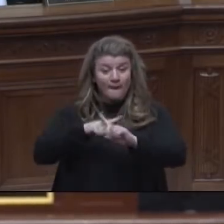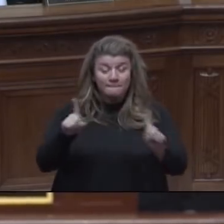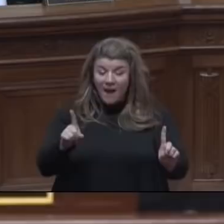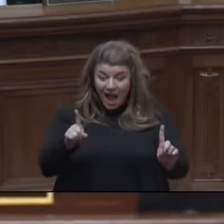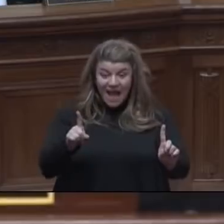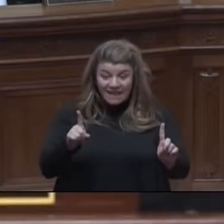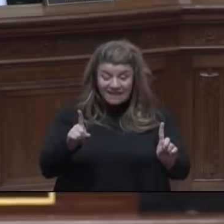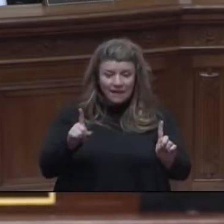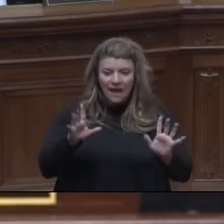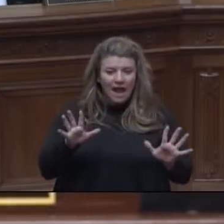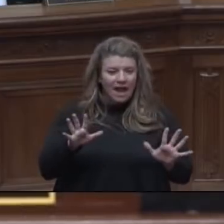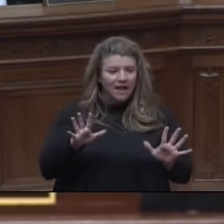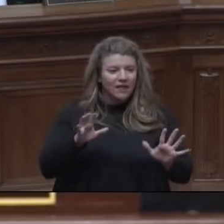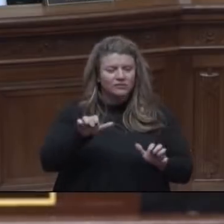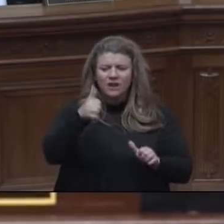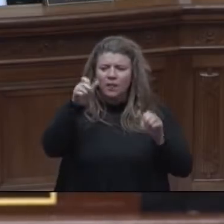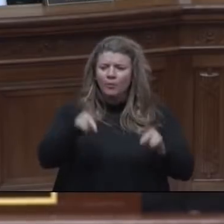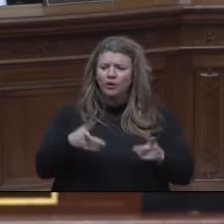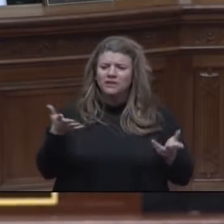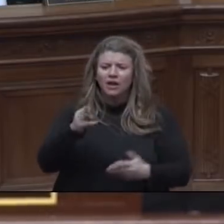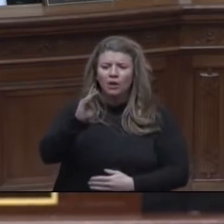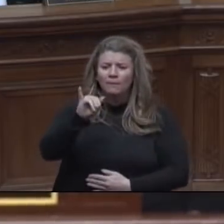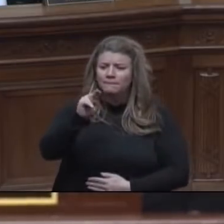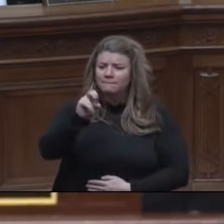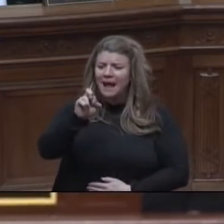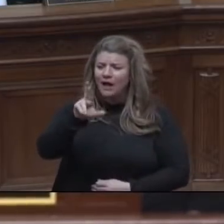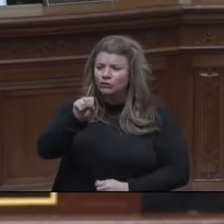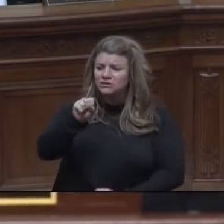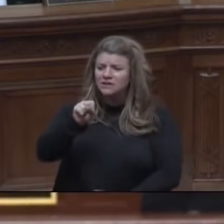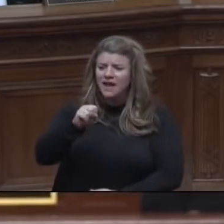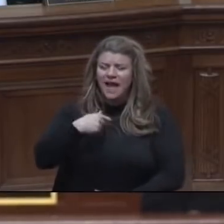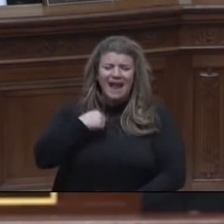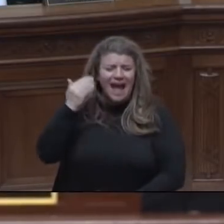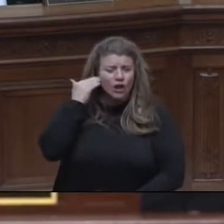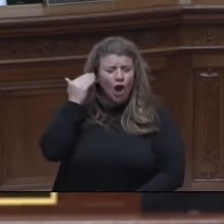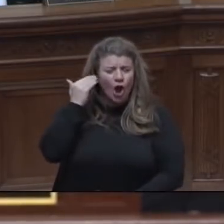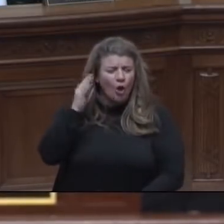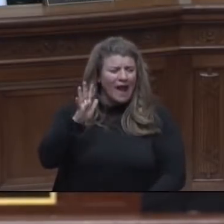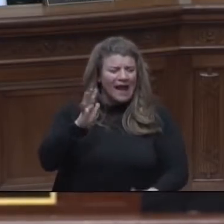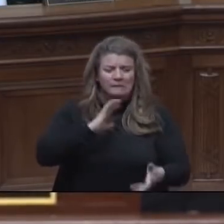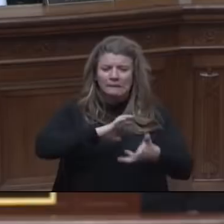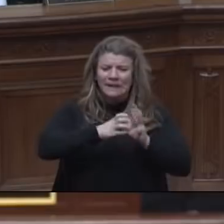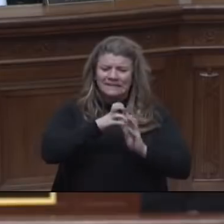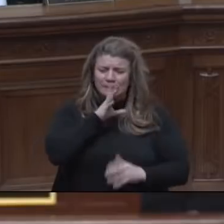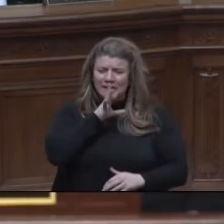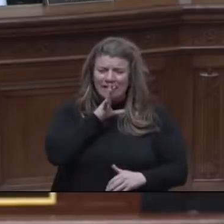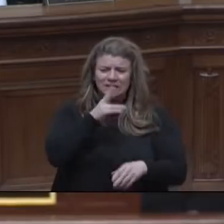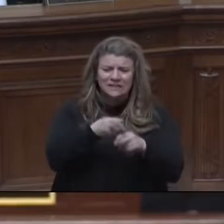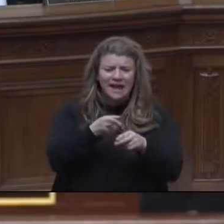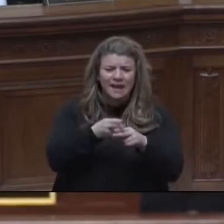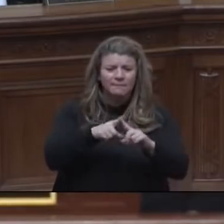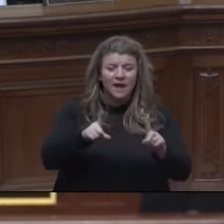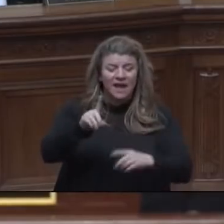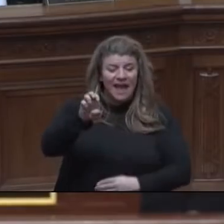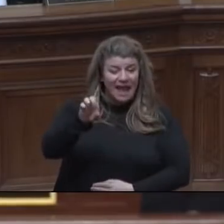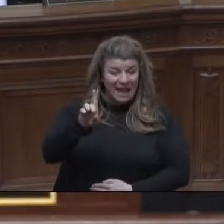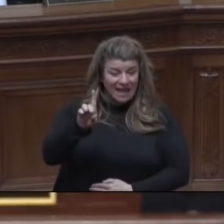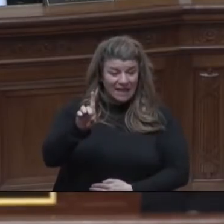Minor is somewhere here, and we have, and I know I'm going to mess up pronouncing this, but